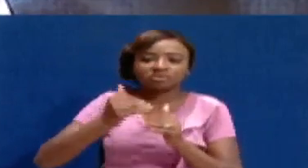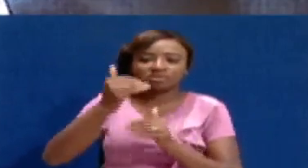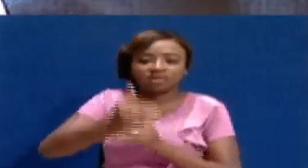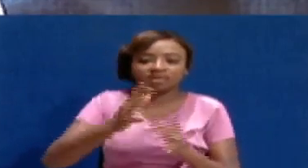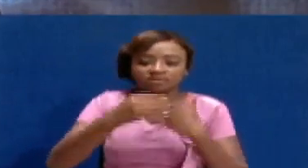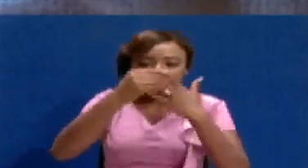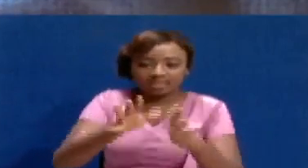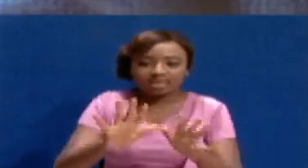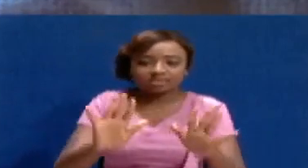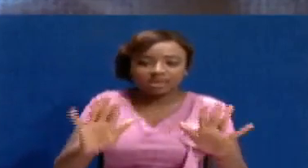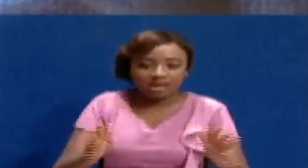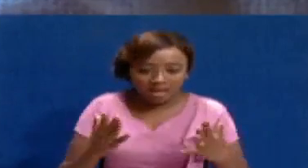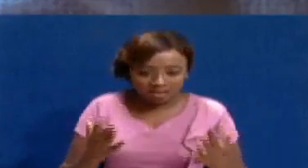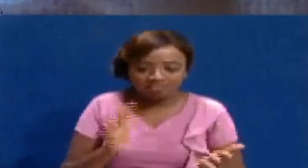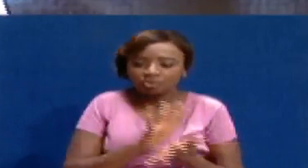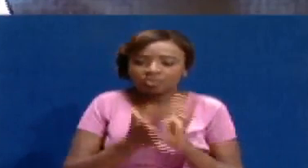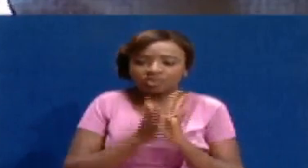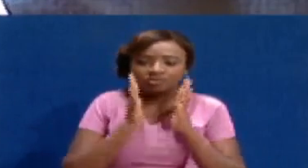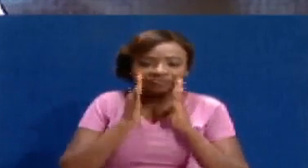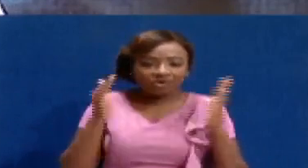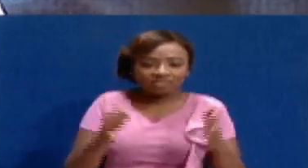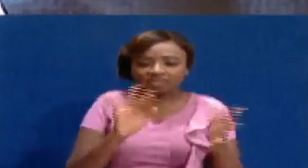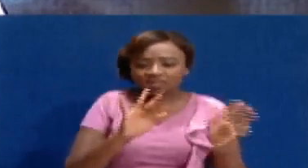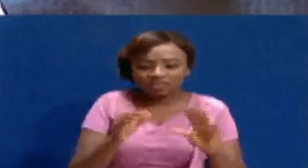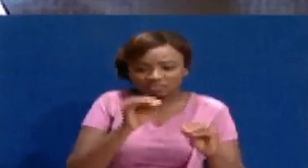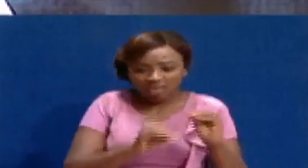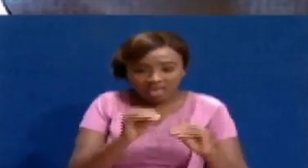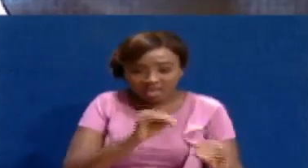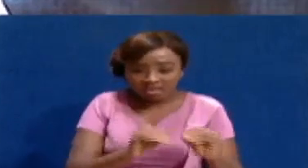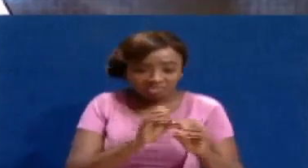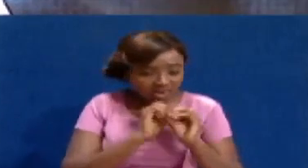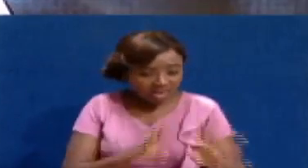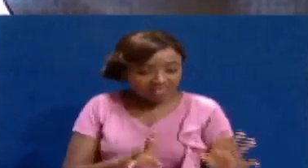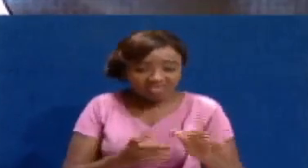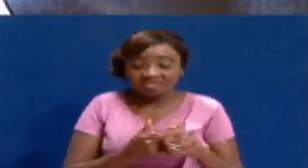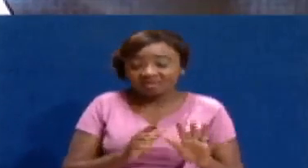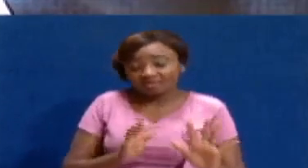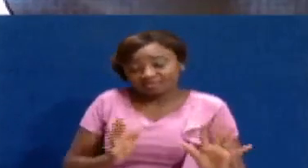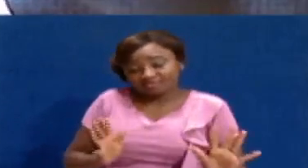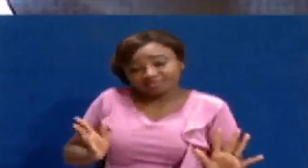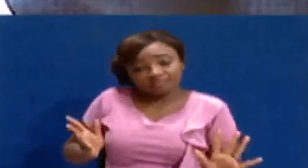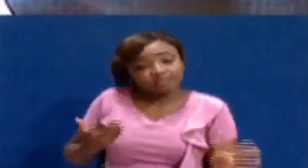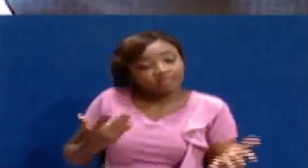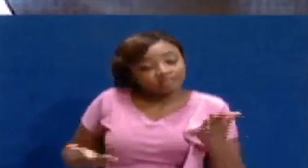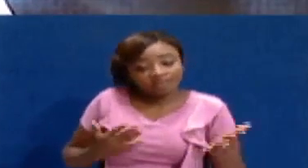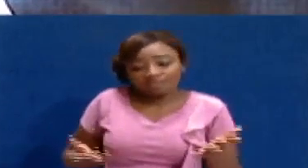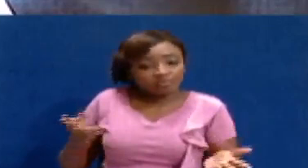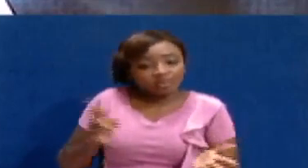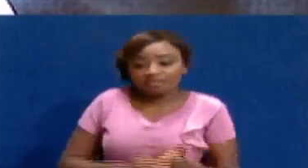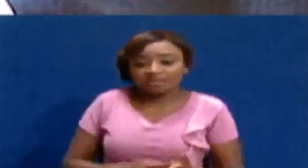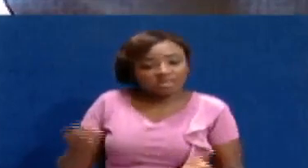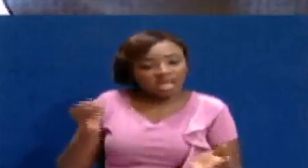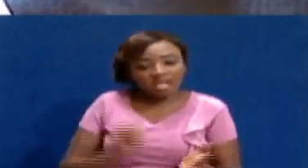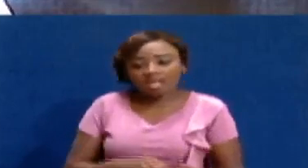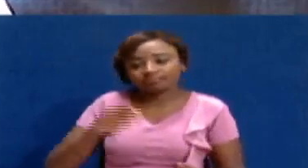leaders. Without addressing the conduct of elections, we may, God forbid, have to repeat the Harambee House